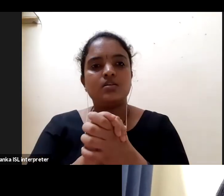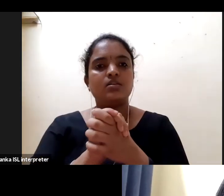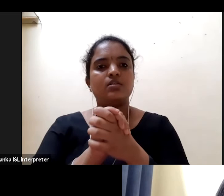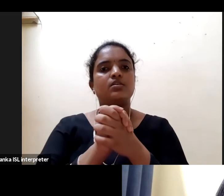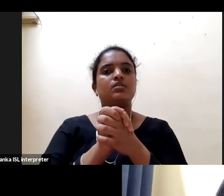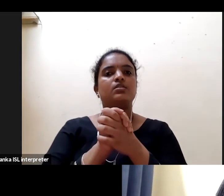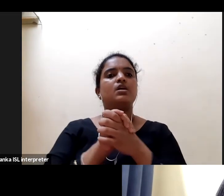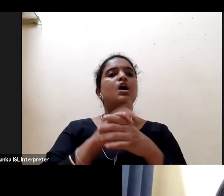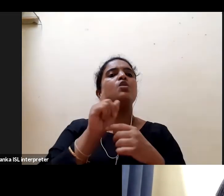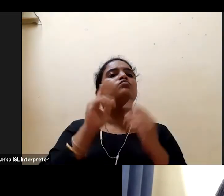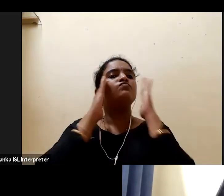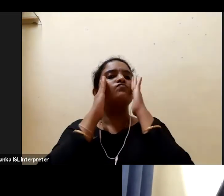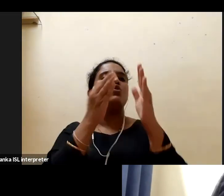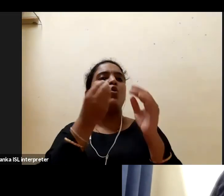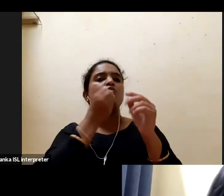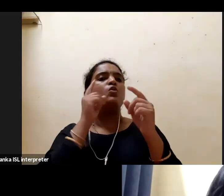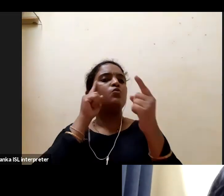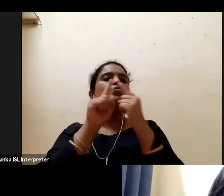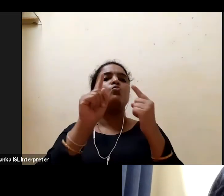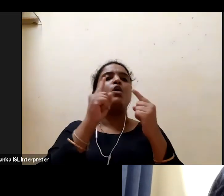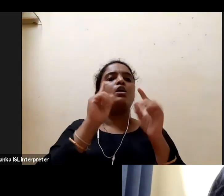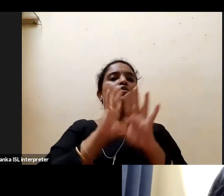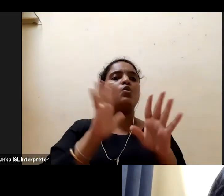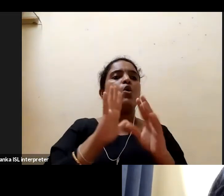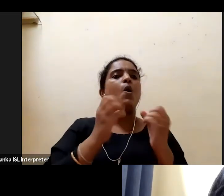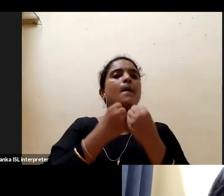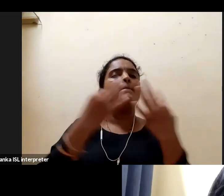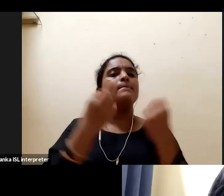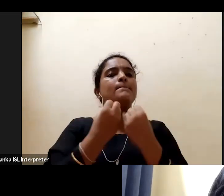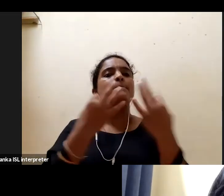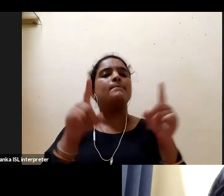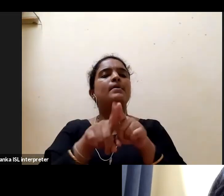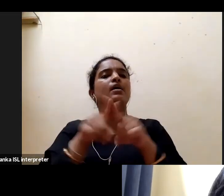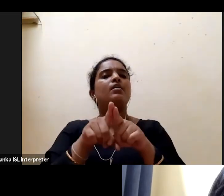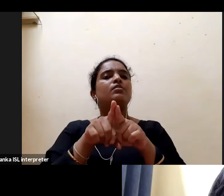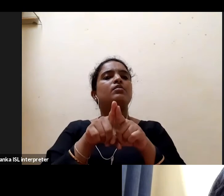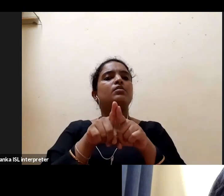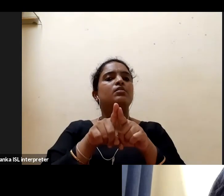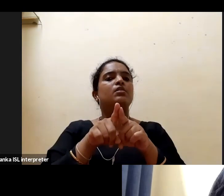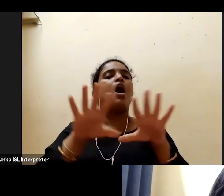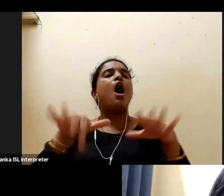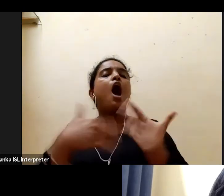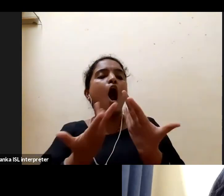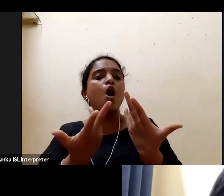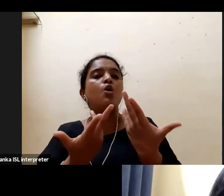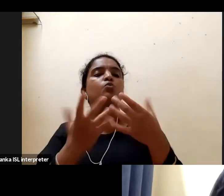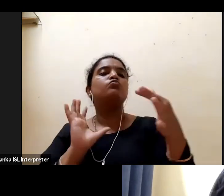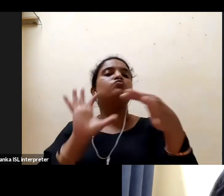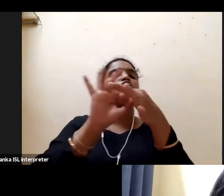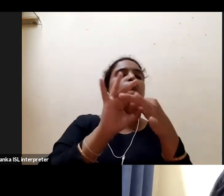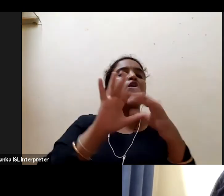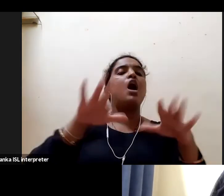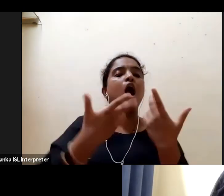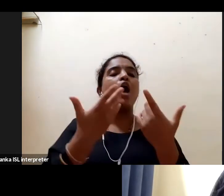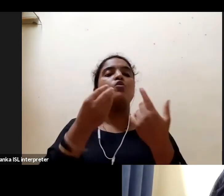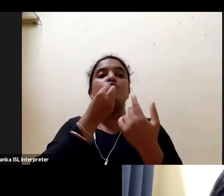stick to food alone in my newsletter. It allows you to write about multiple other things, and depending on what niche you have selected for your newsletter, so it gave me